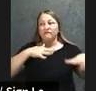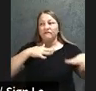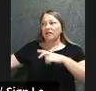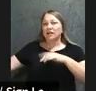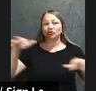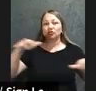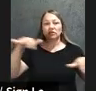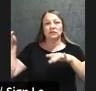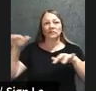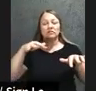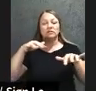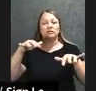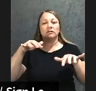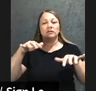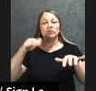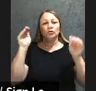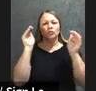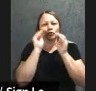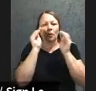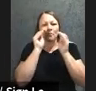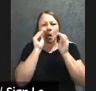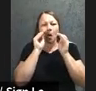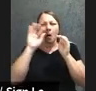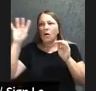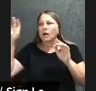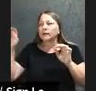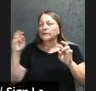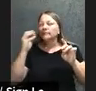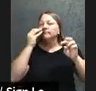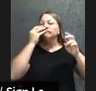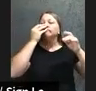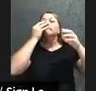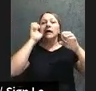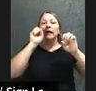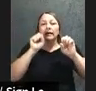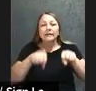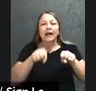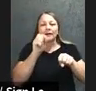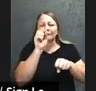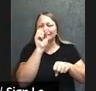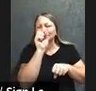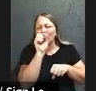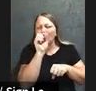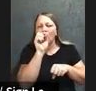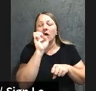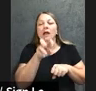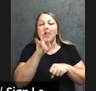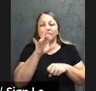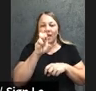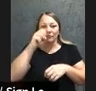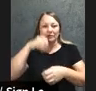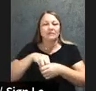This mentions that small particles that people breathe out can contain virus particles, including the virus that causes